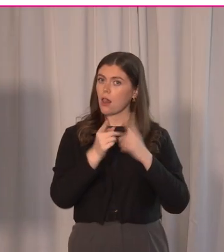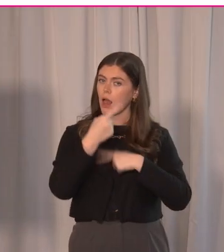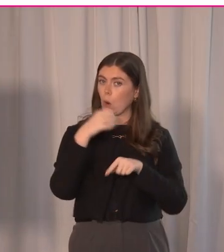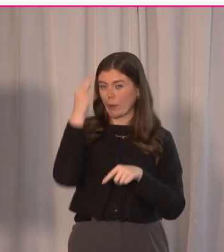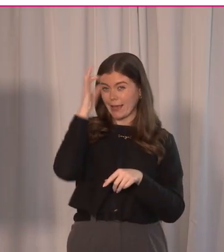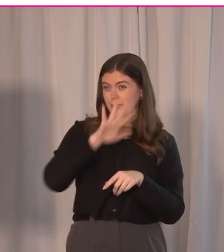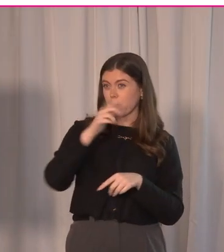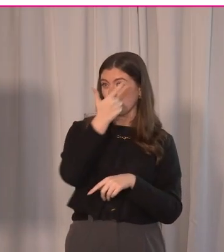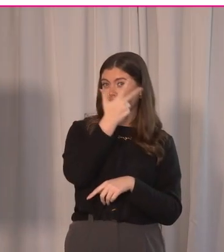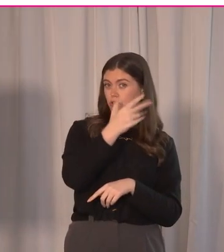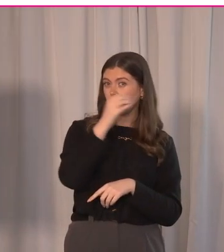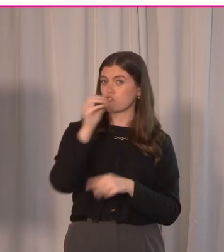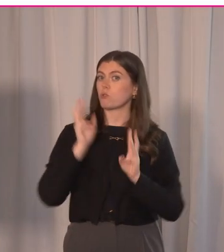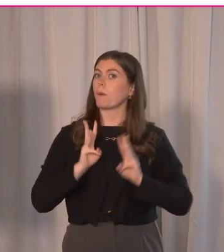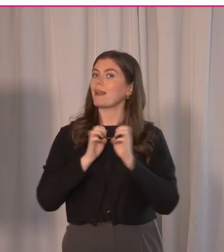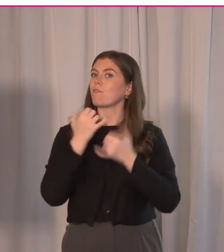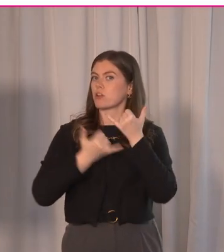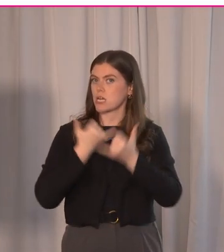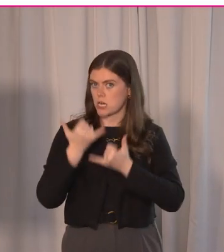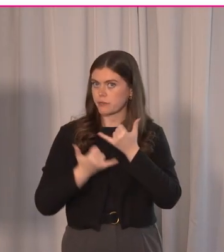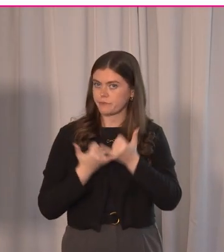about 300 women per year.